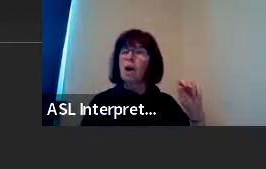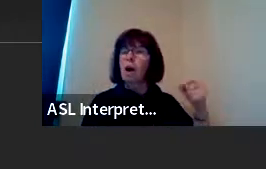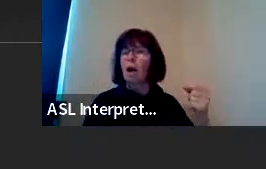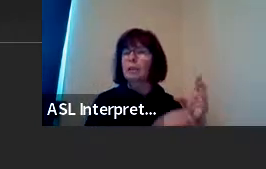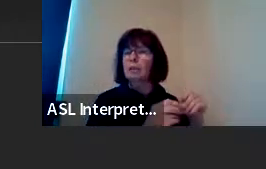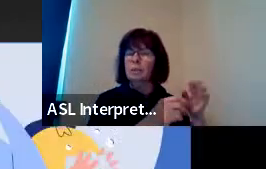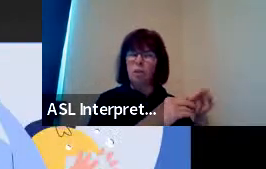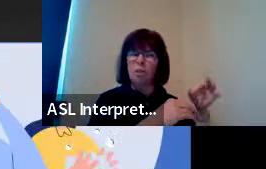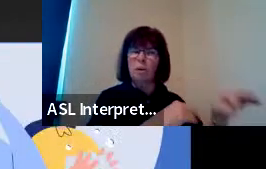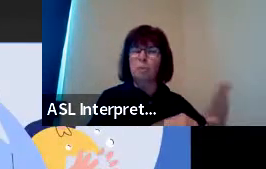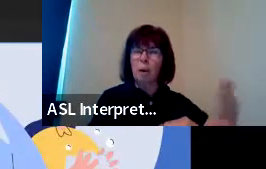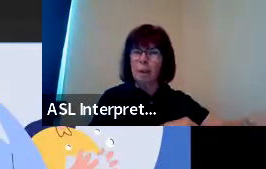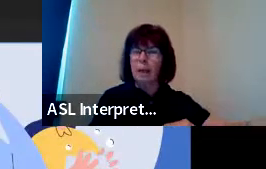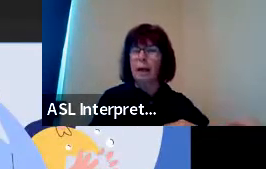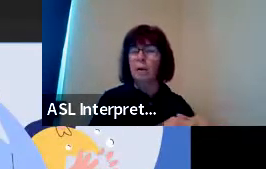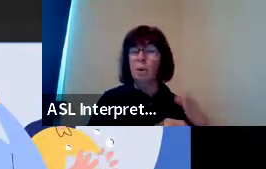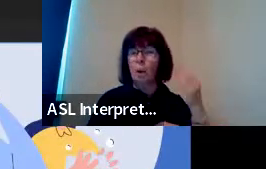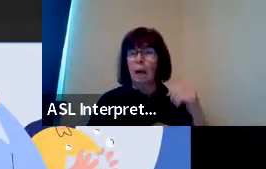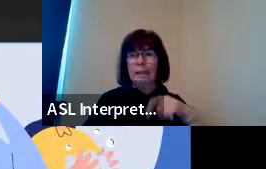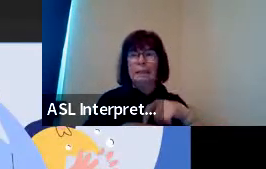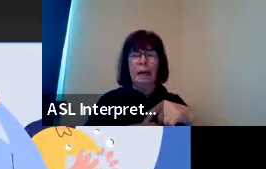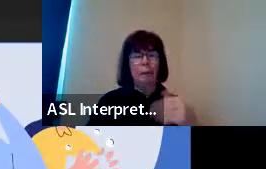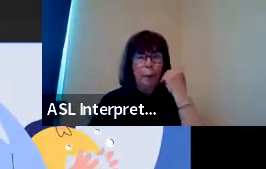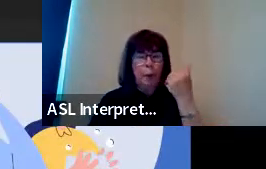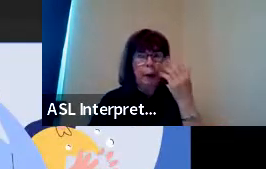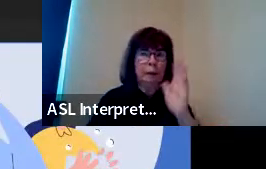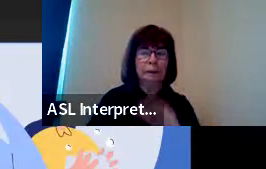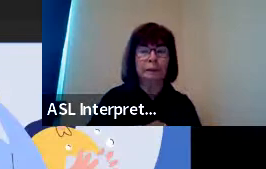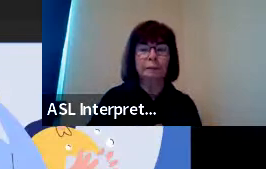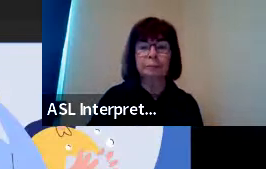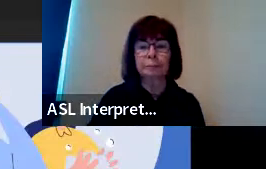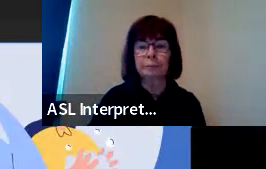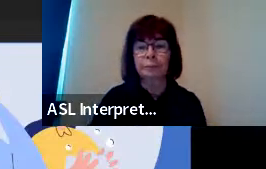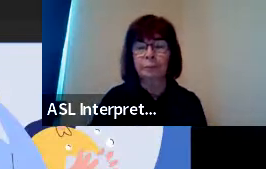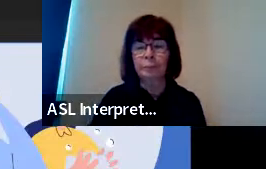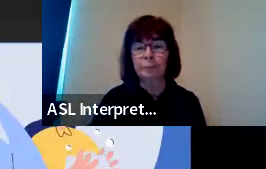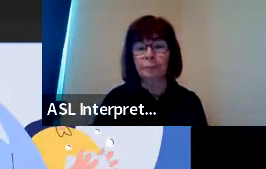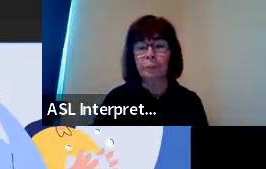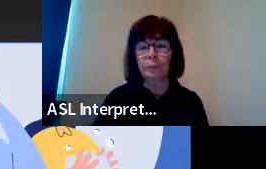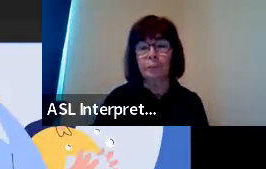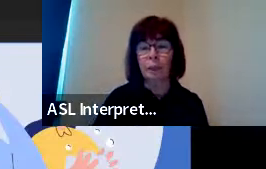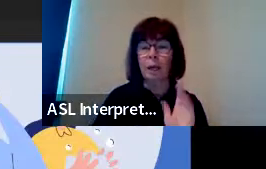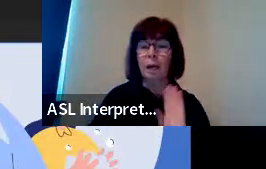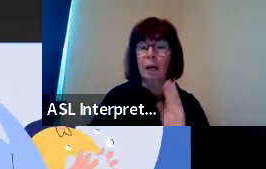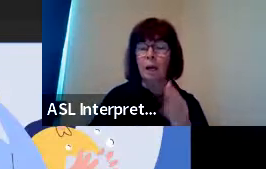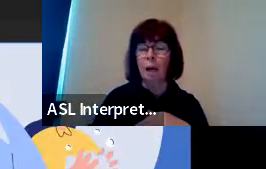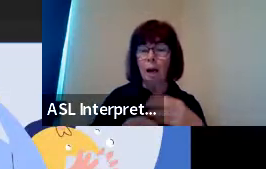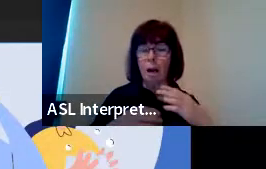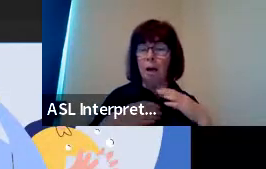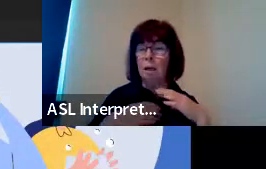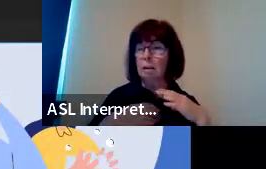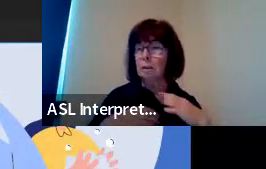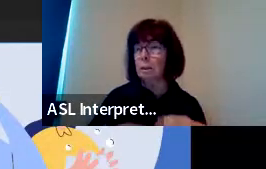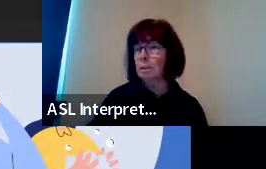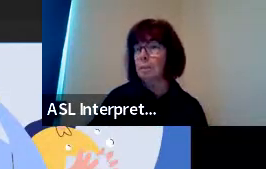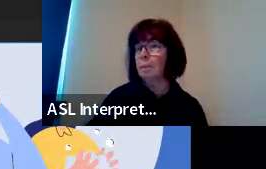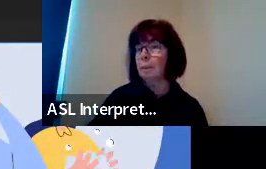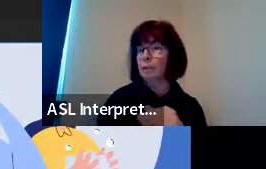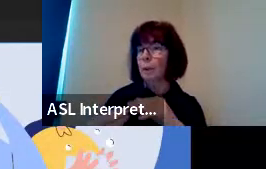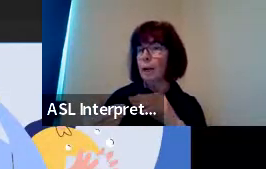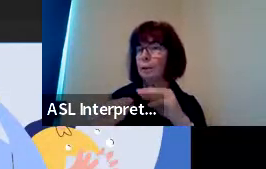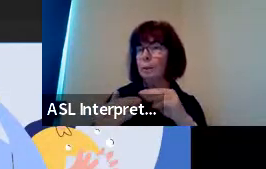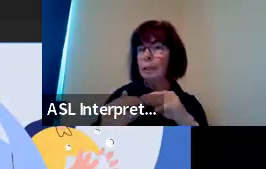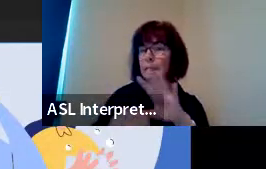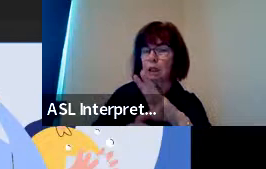time has run a little bit short today. And that basically our commitment to equity is built into all of these different